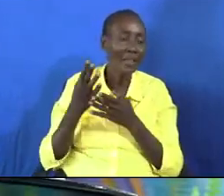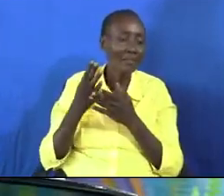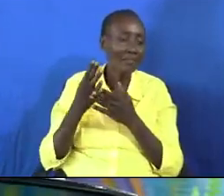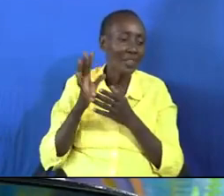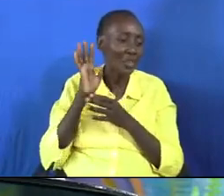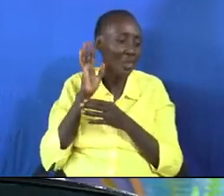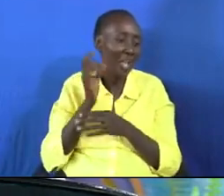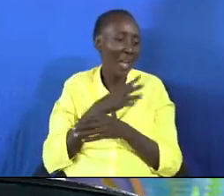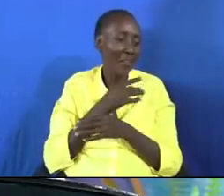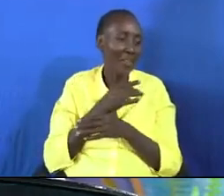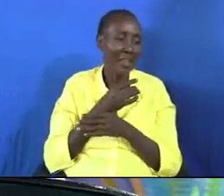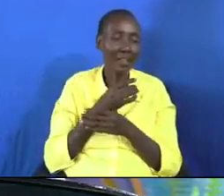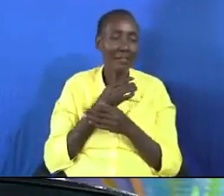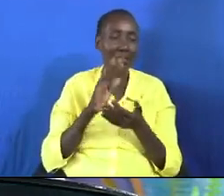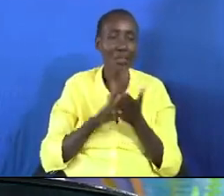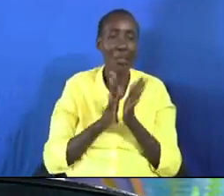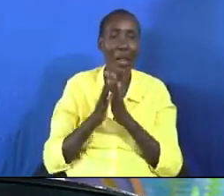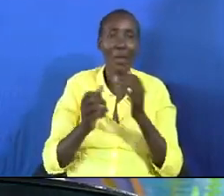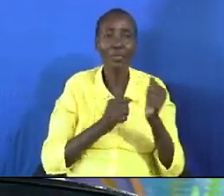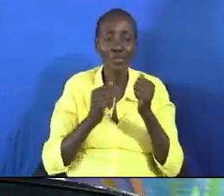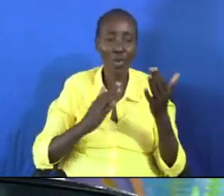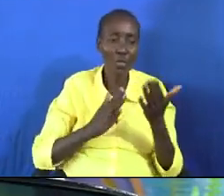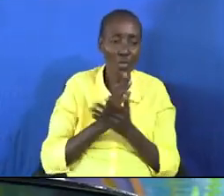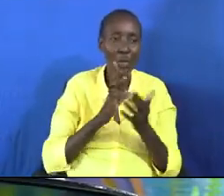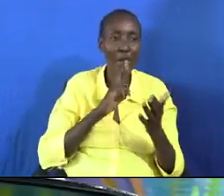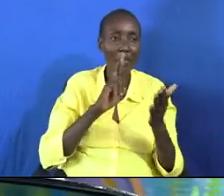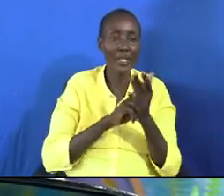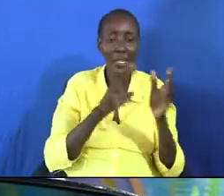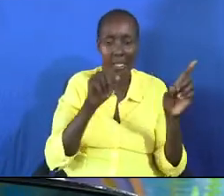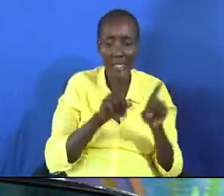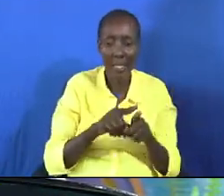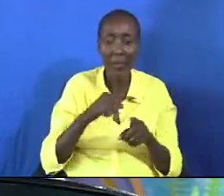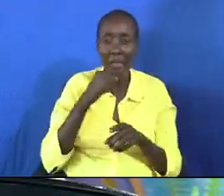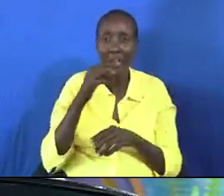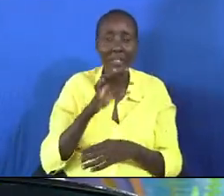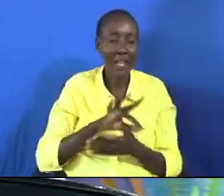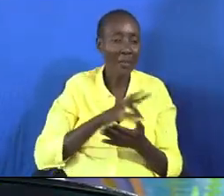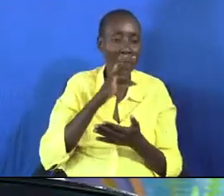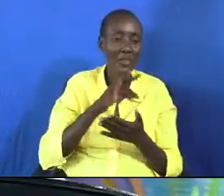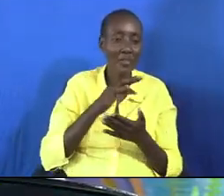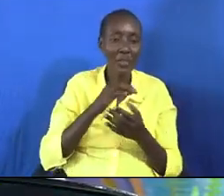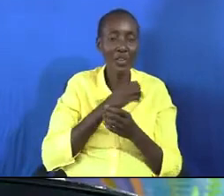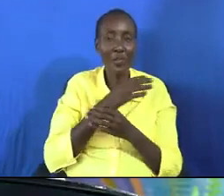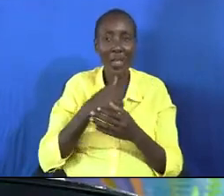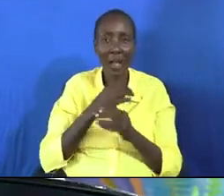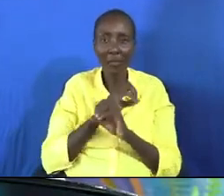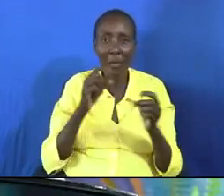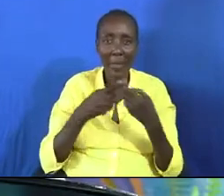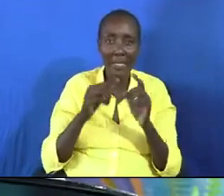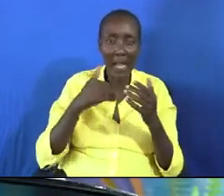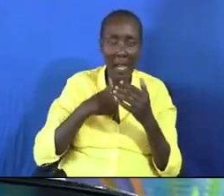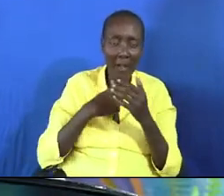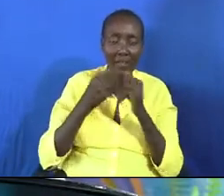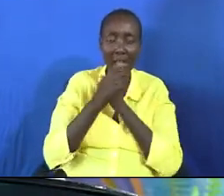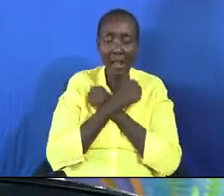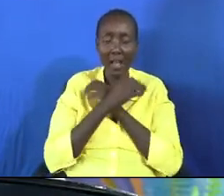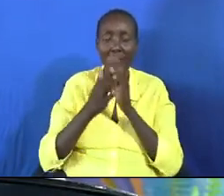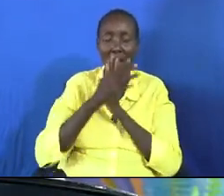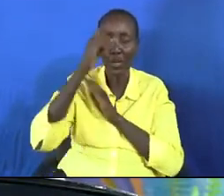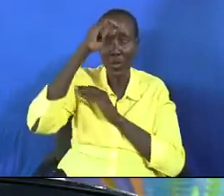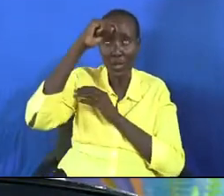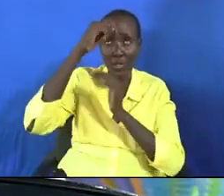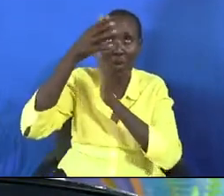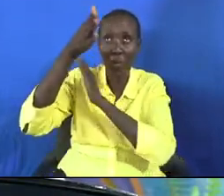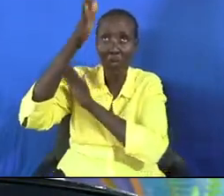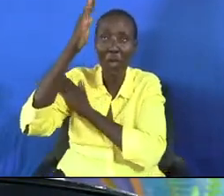repeat it, you're going to be courageous. And then you will, "I have the mind of Christ. I have the wisdom of God. I know